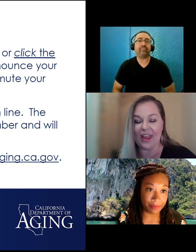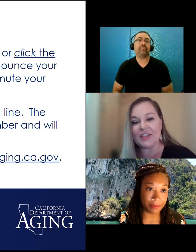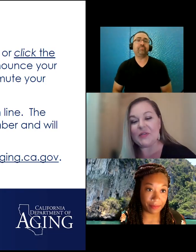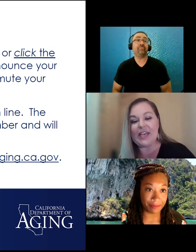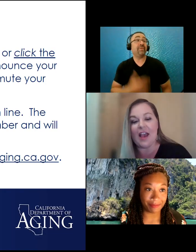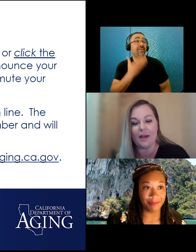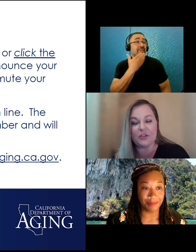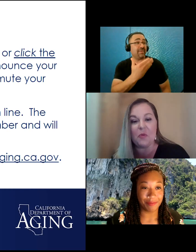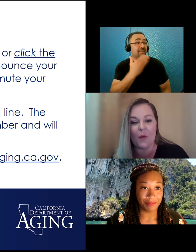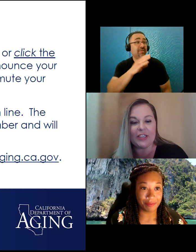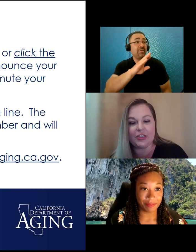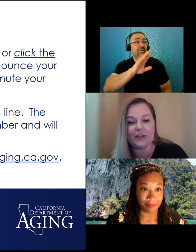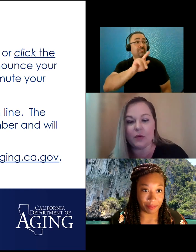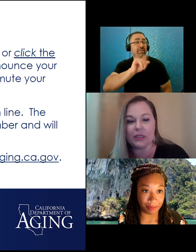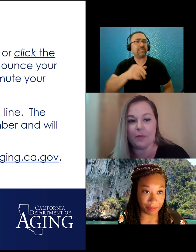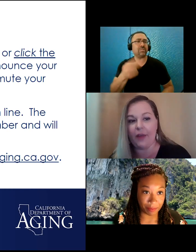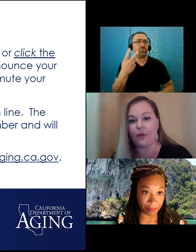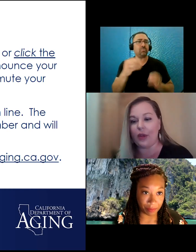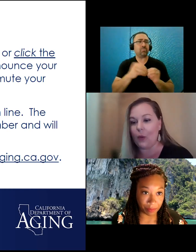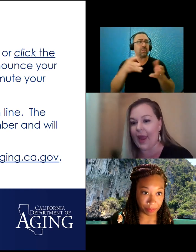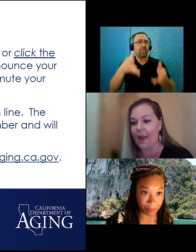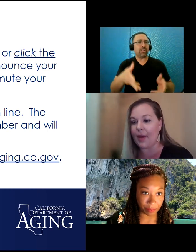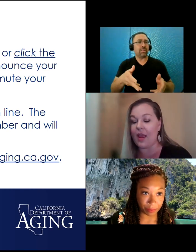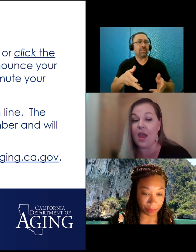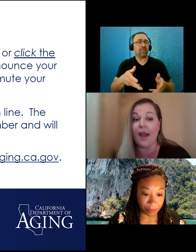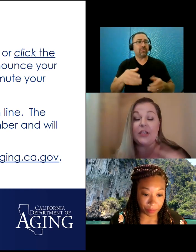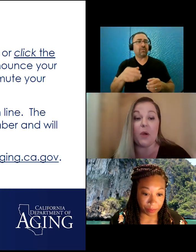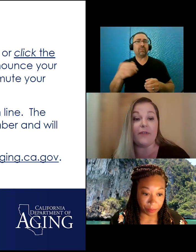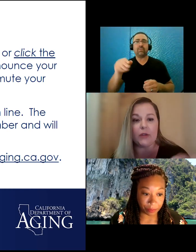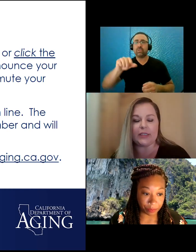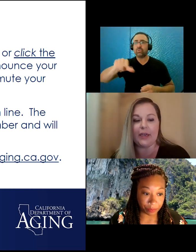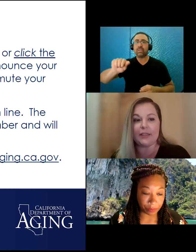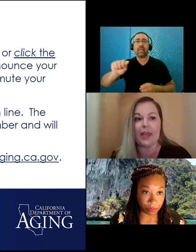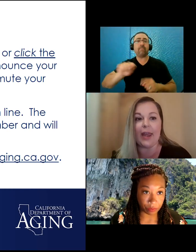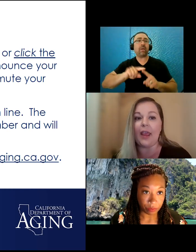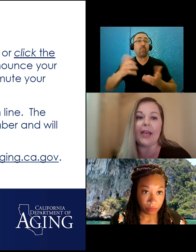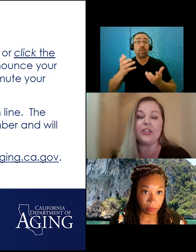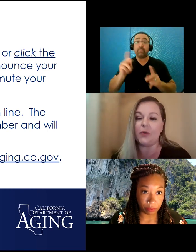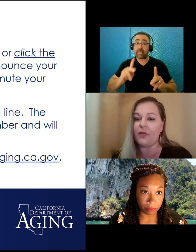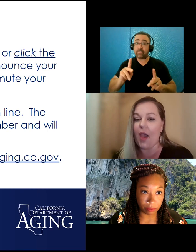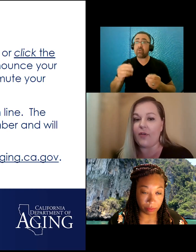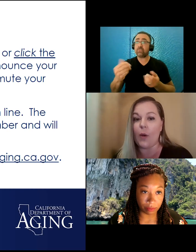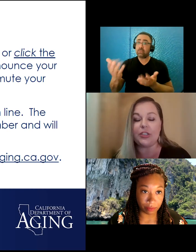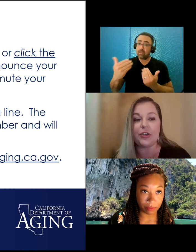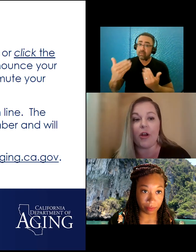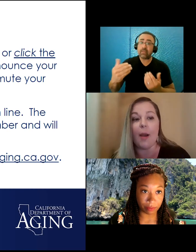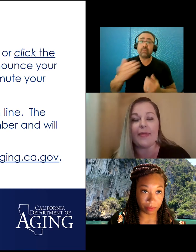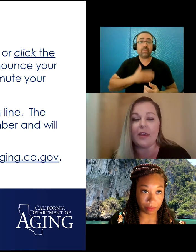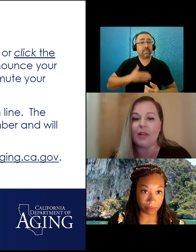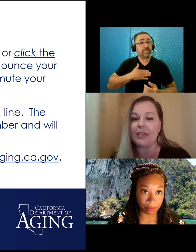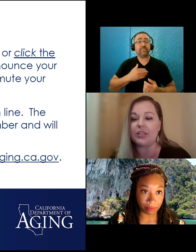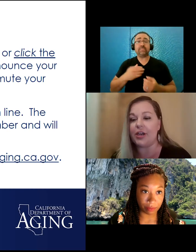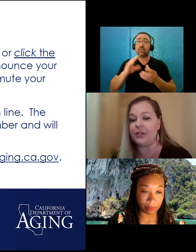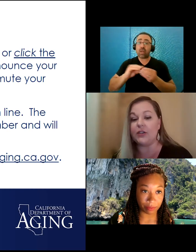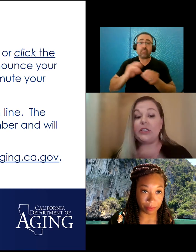Thanks, Brittany. I do see two more questions that were submitted through Q&A, but I do want folks to get engaged. So if you have a question or comment